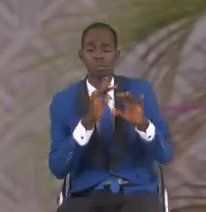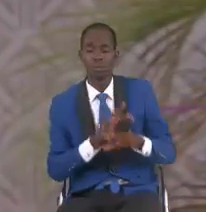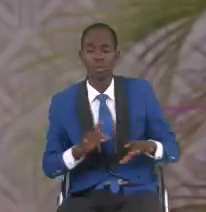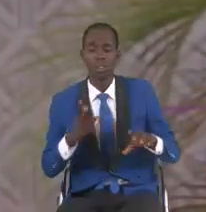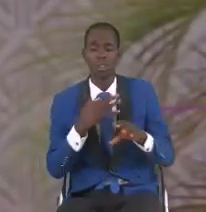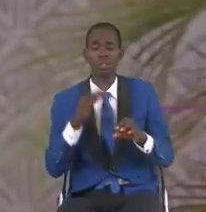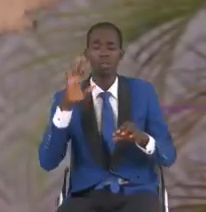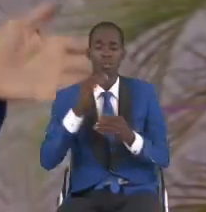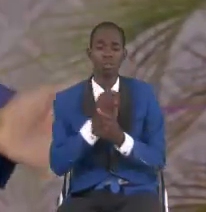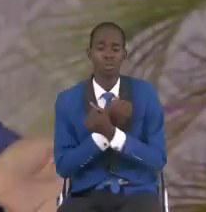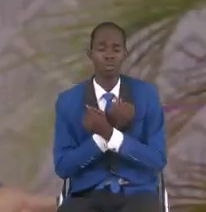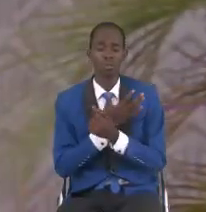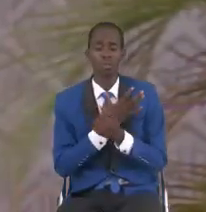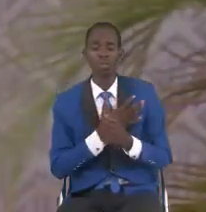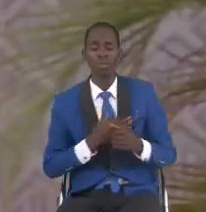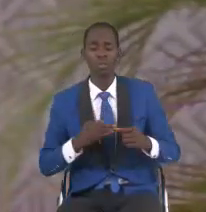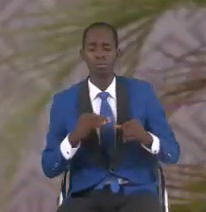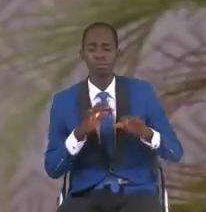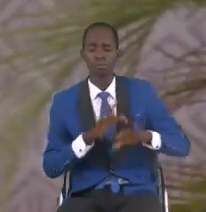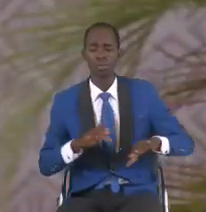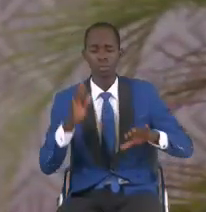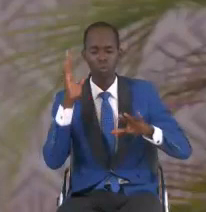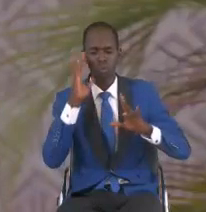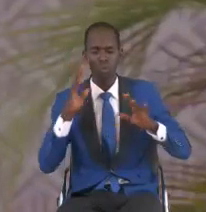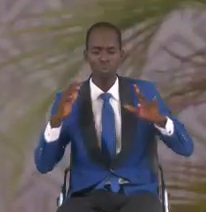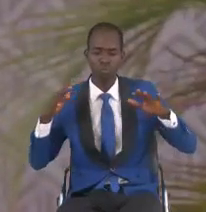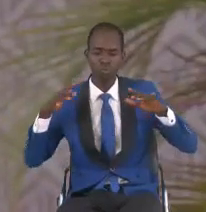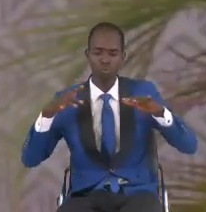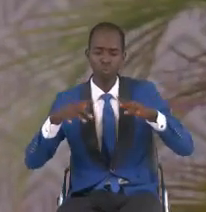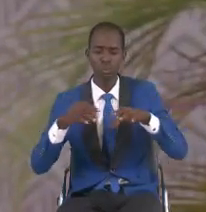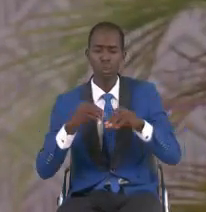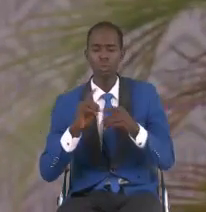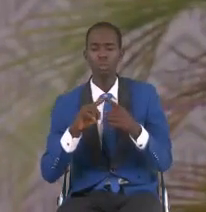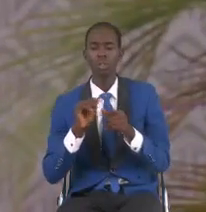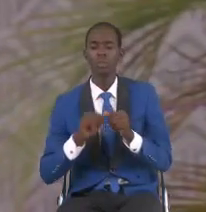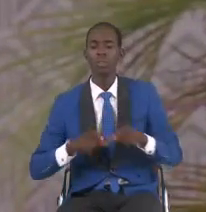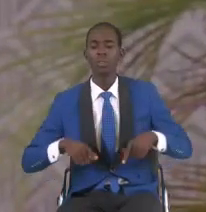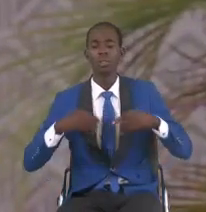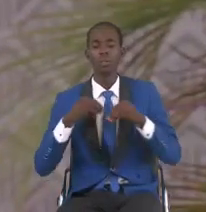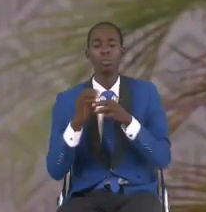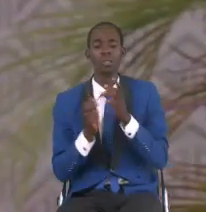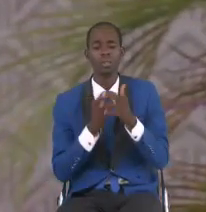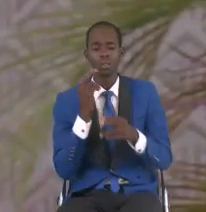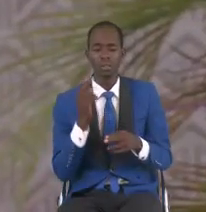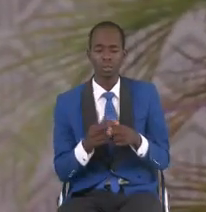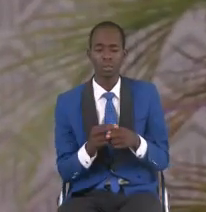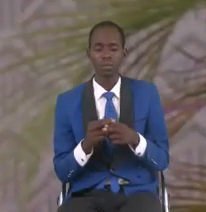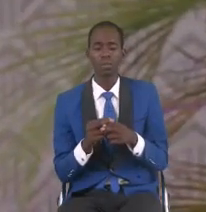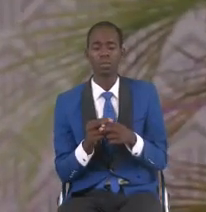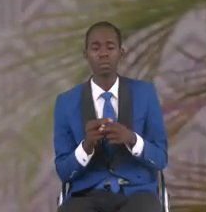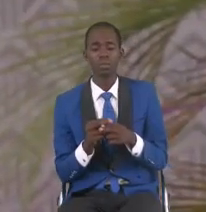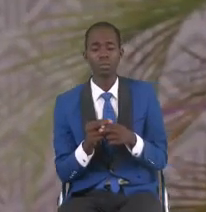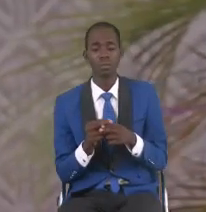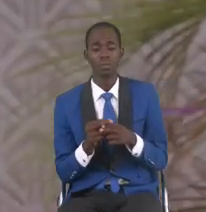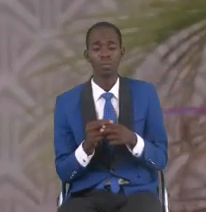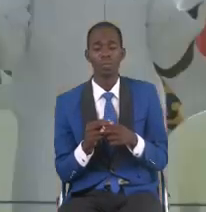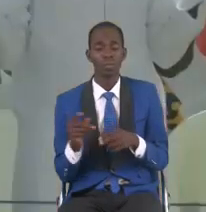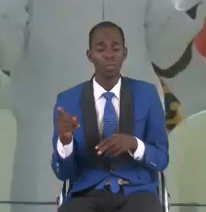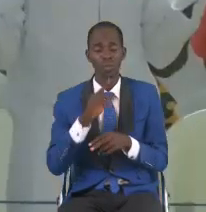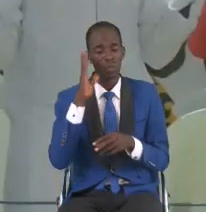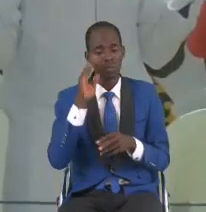your compassion will flow to every life continually. You will not